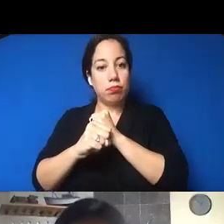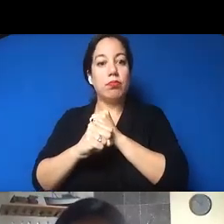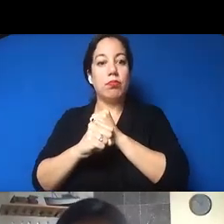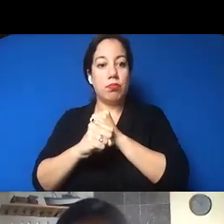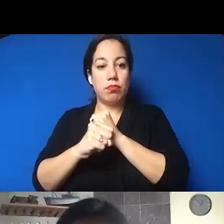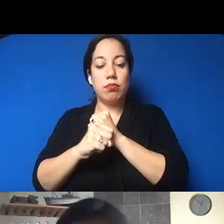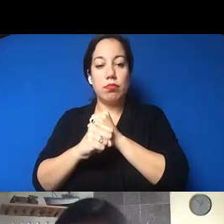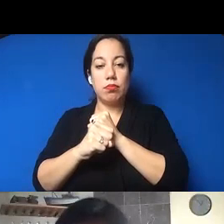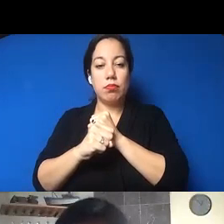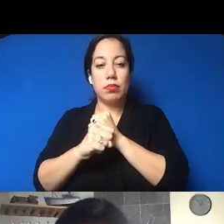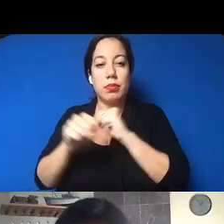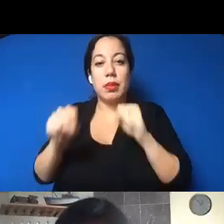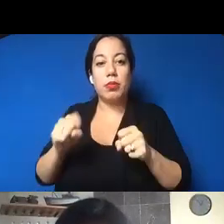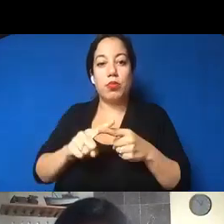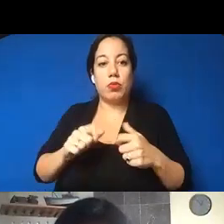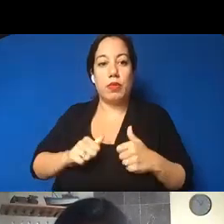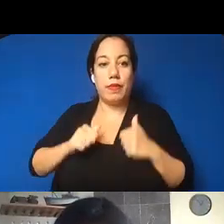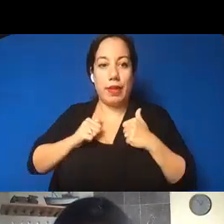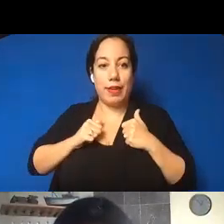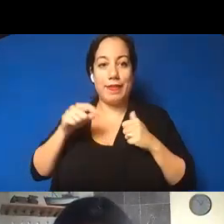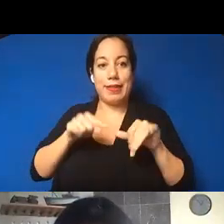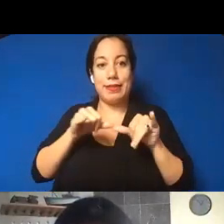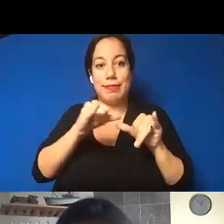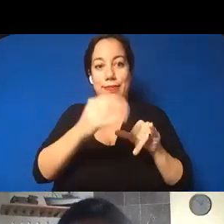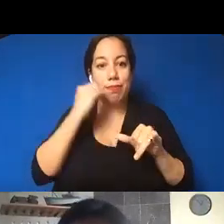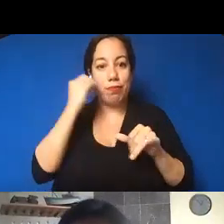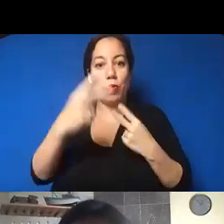to be able to survive this quarantine in the best ways.